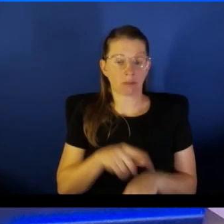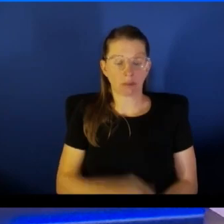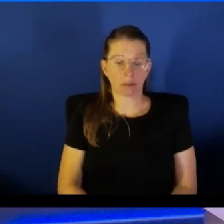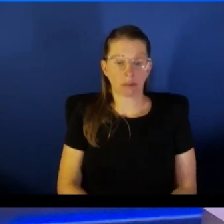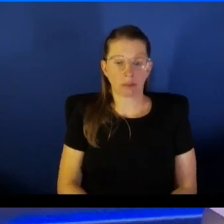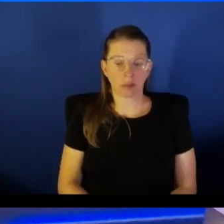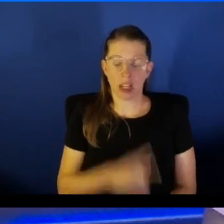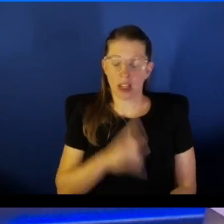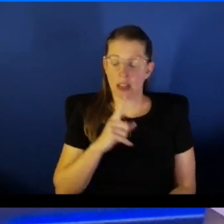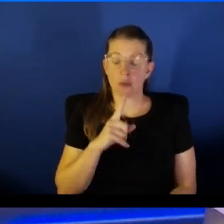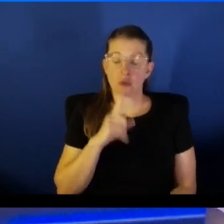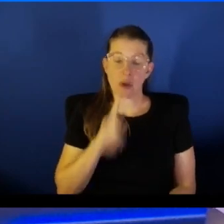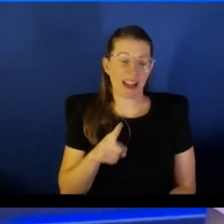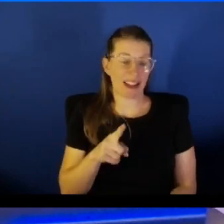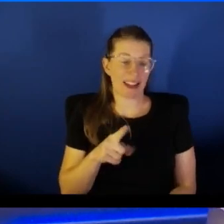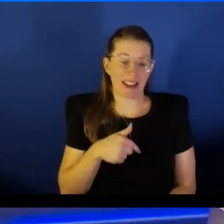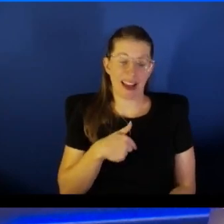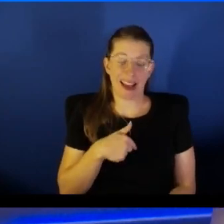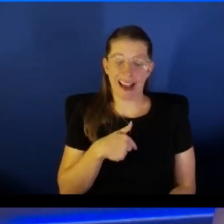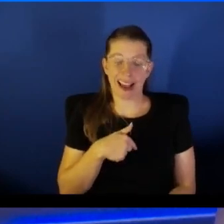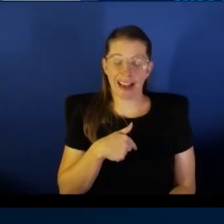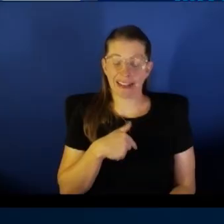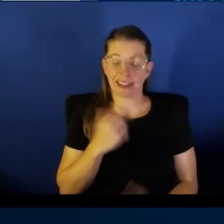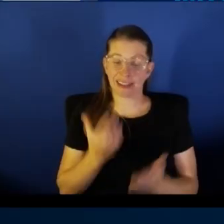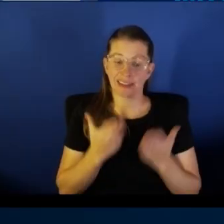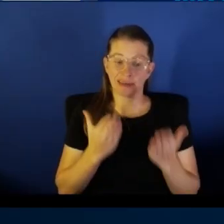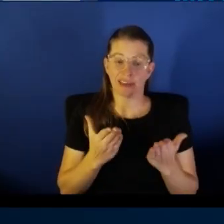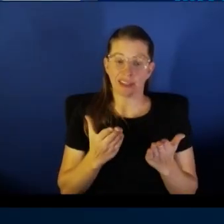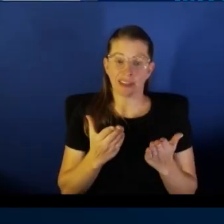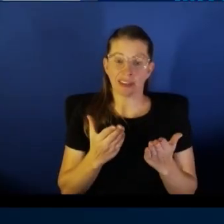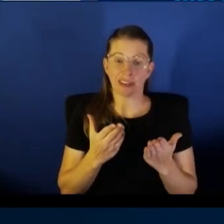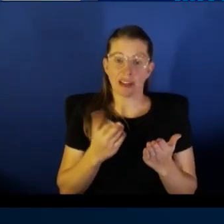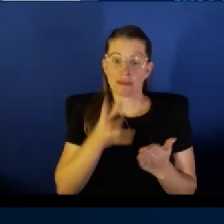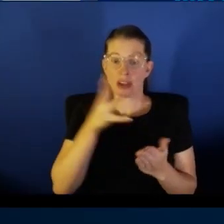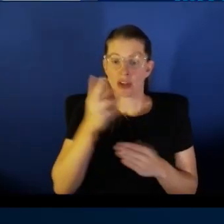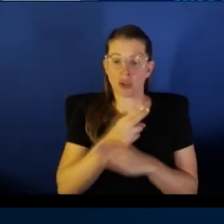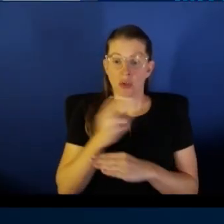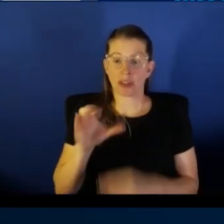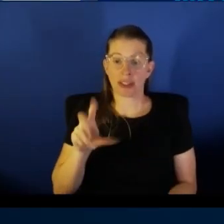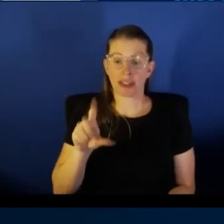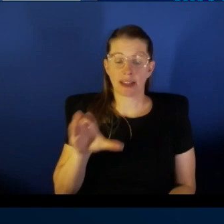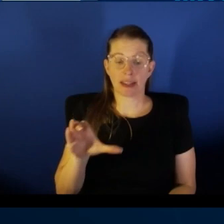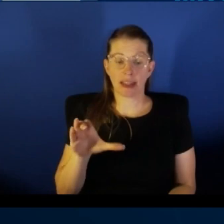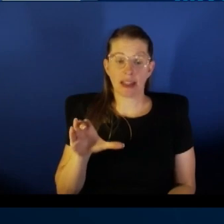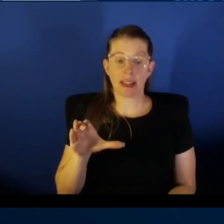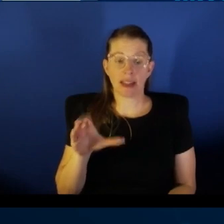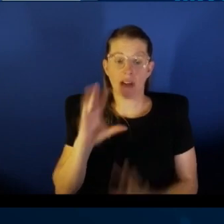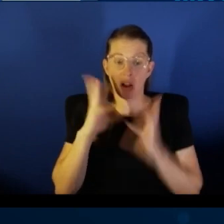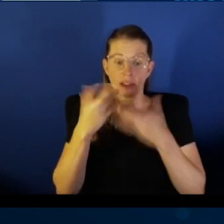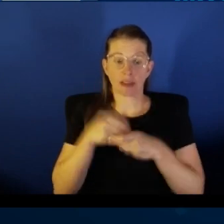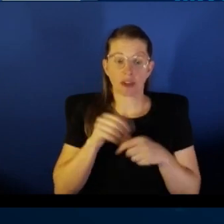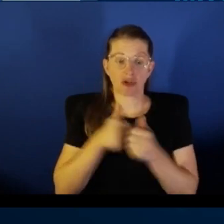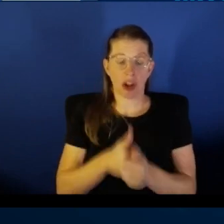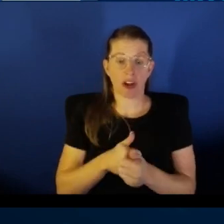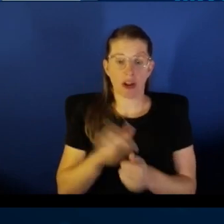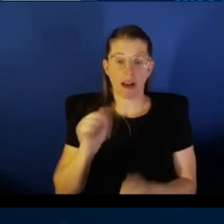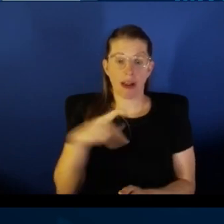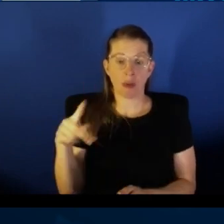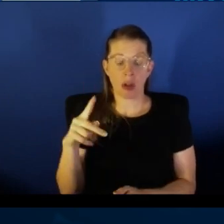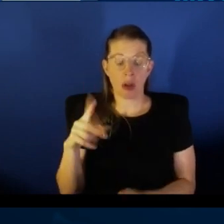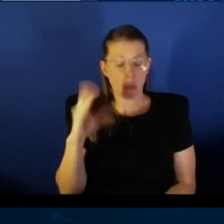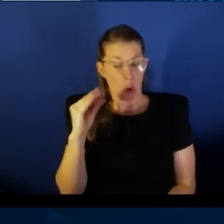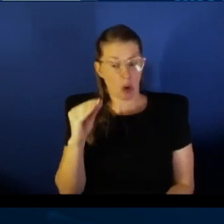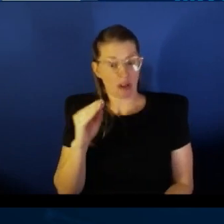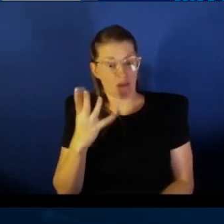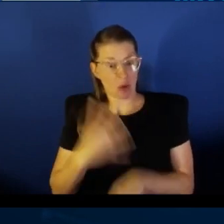parents to use that CDC Developmental Tracker app. Great advice. Dr. Jameson, question for you, because boys 4 times more likely to